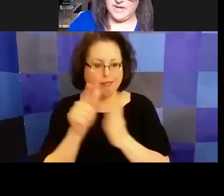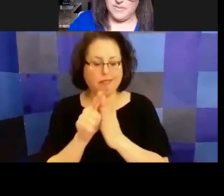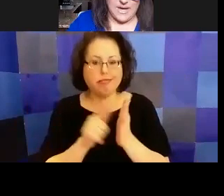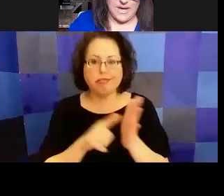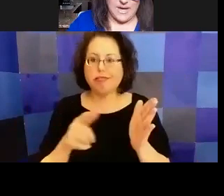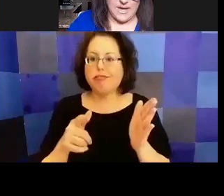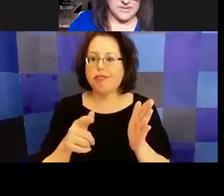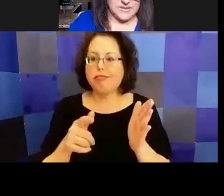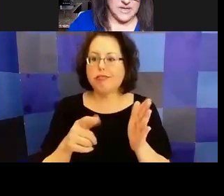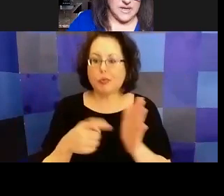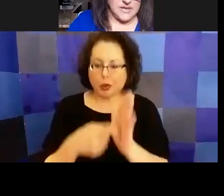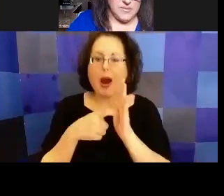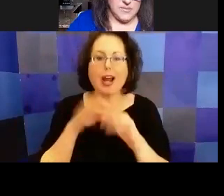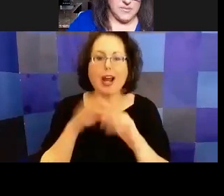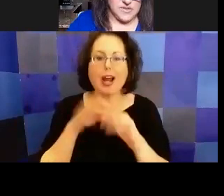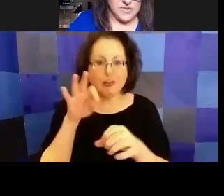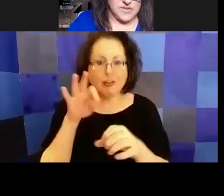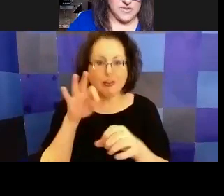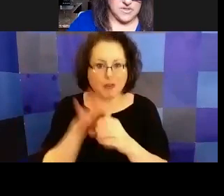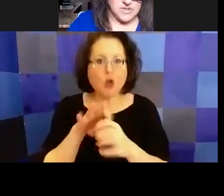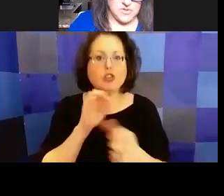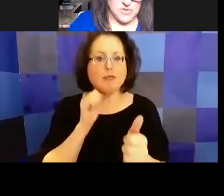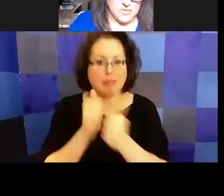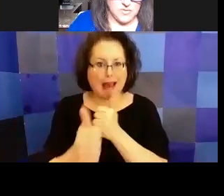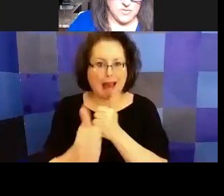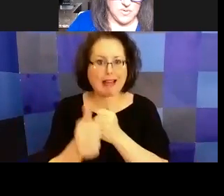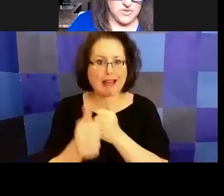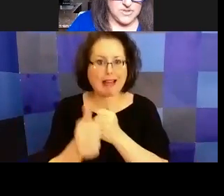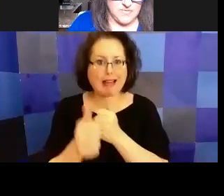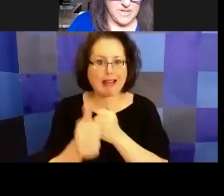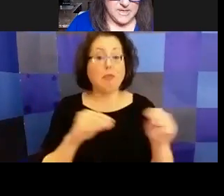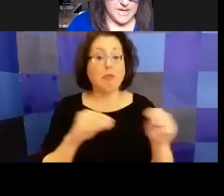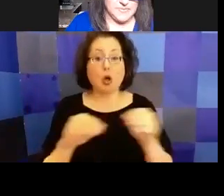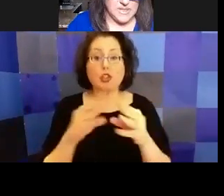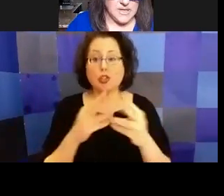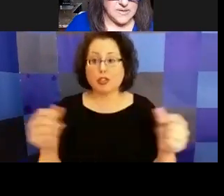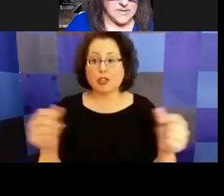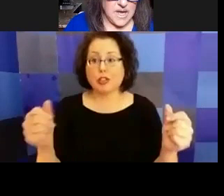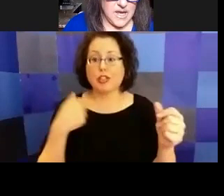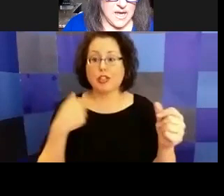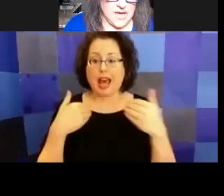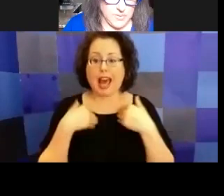votes are finally passed. And that moves us on to motions and resolutions. And I have a meeting announcement,